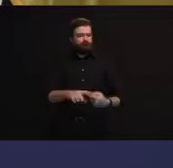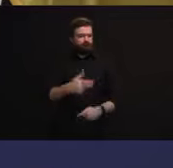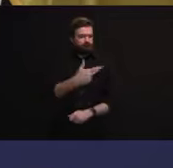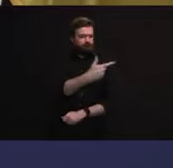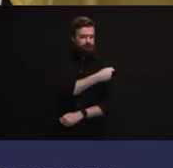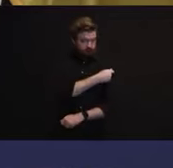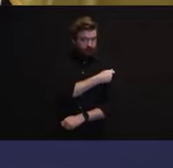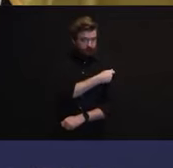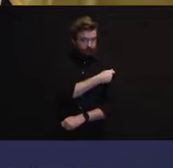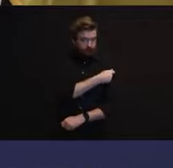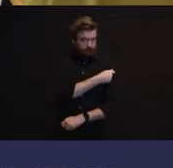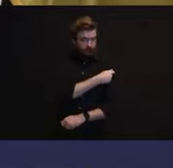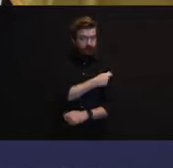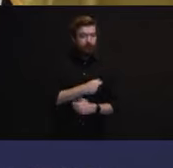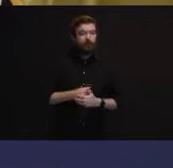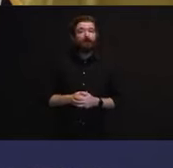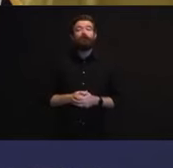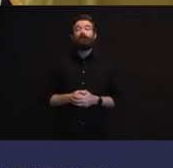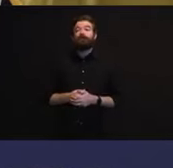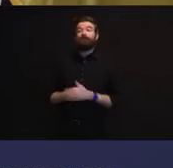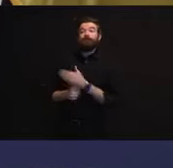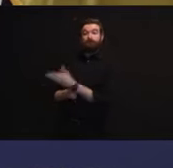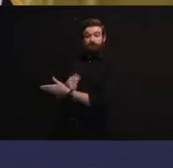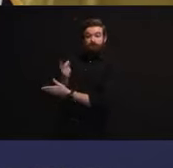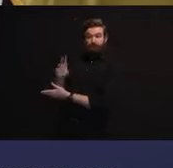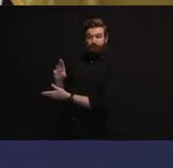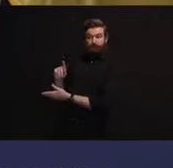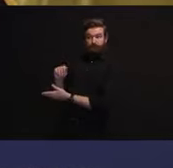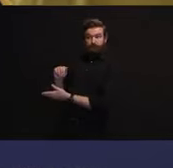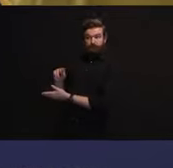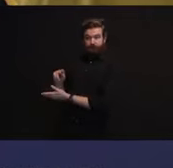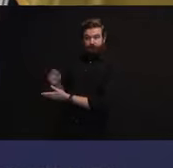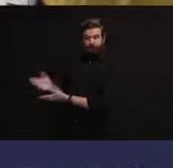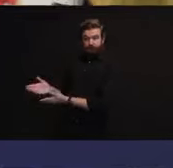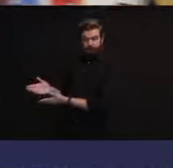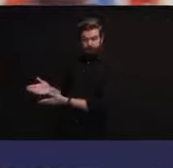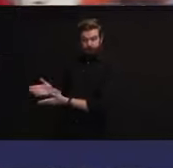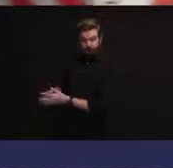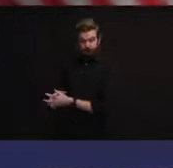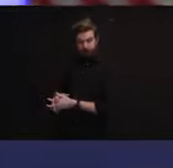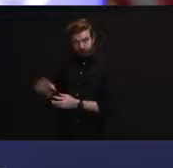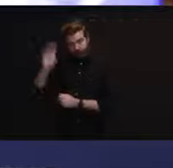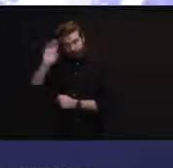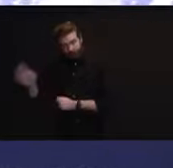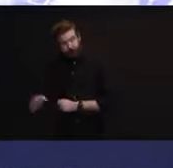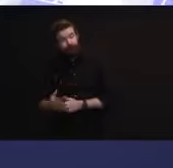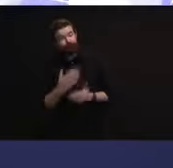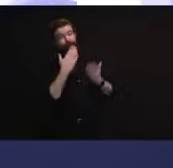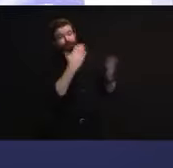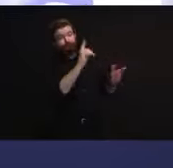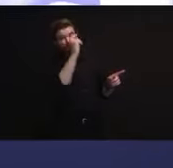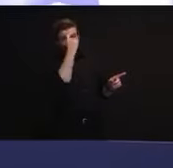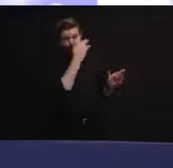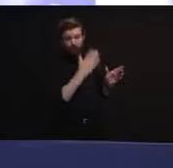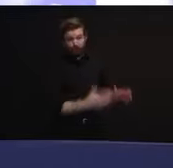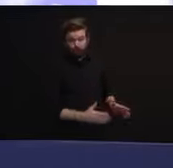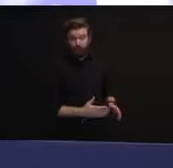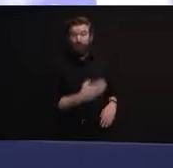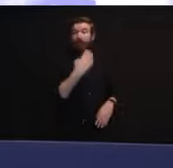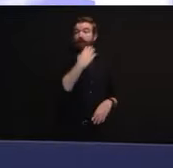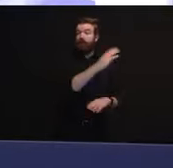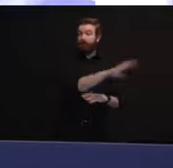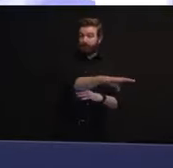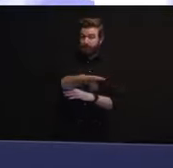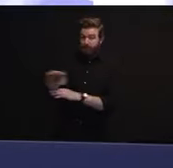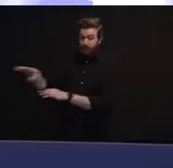woman to my right, the state's epidemiologist, Dr. Christina Tan. Tina? Thank you, Governor. Good afternoon. Sunday marks